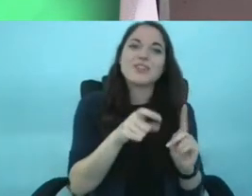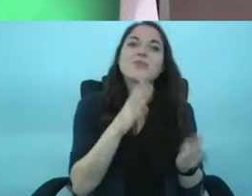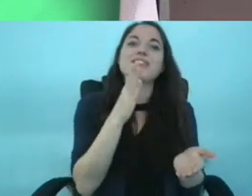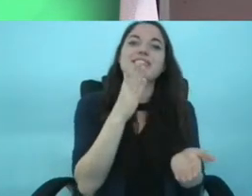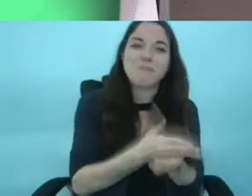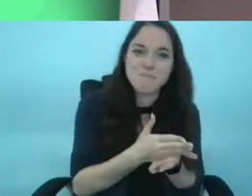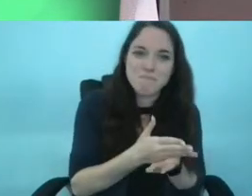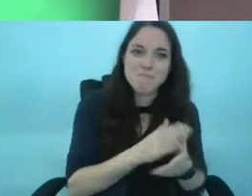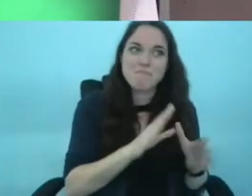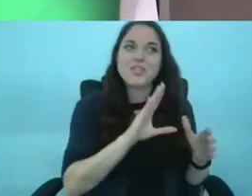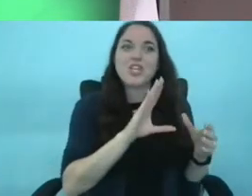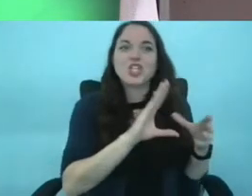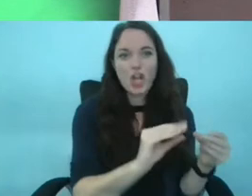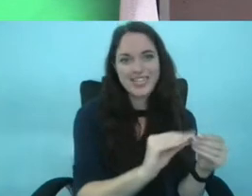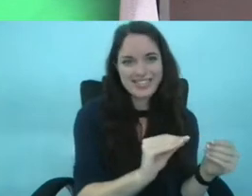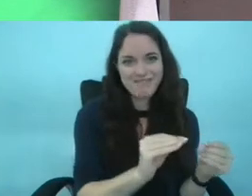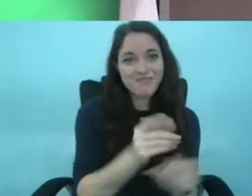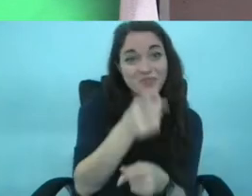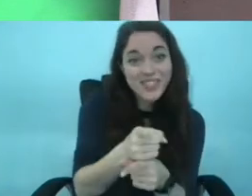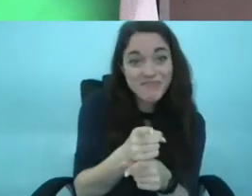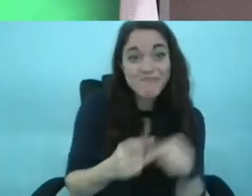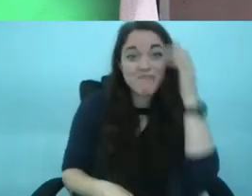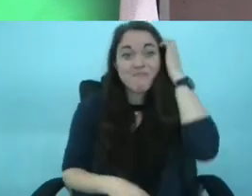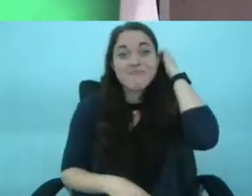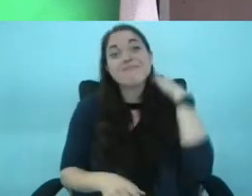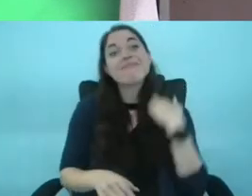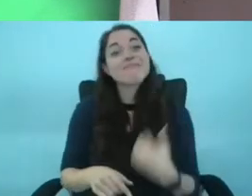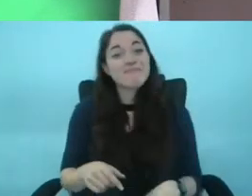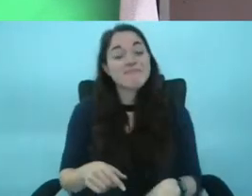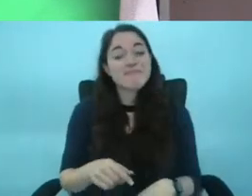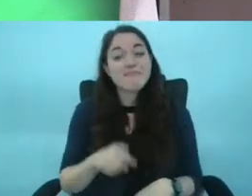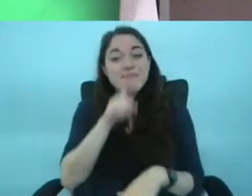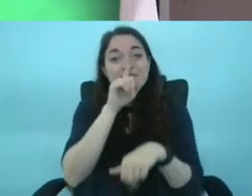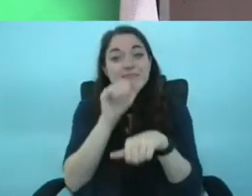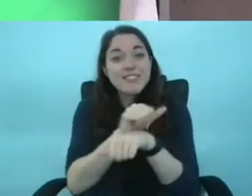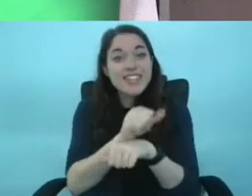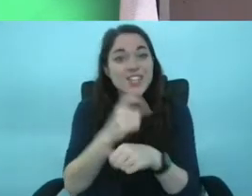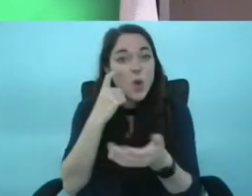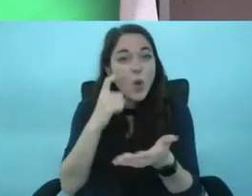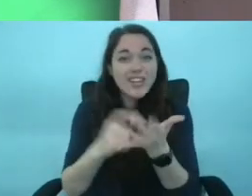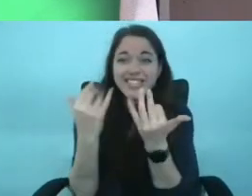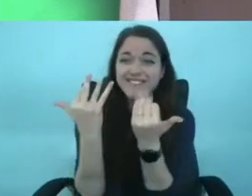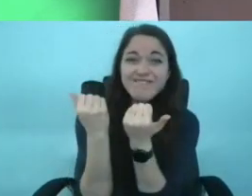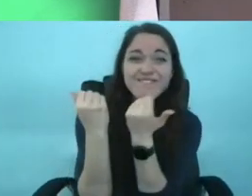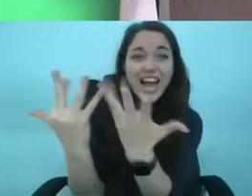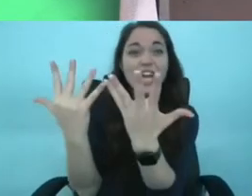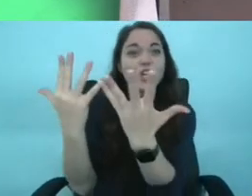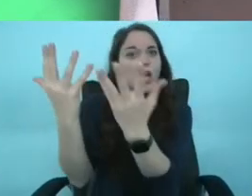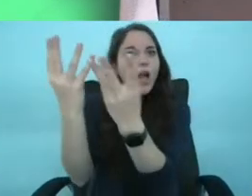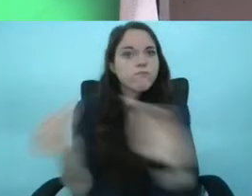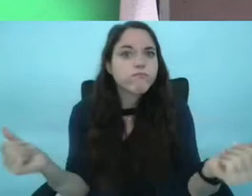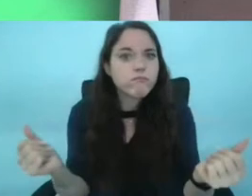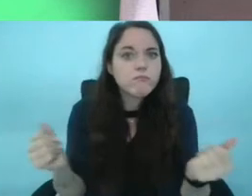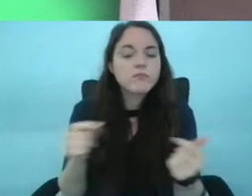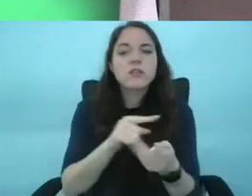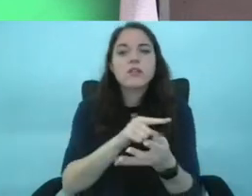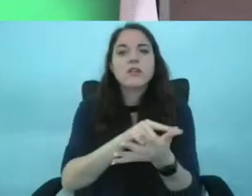These people put out raging fires. They escaped from the edge of the sword. They found strength in weakness.